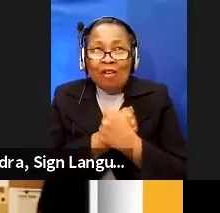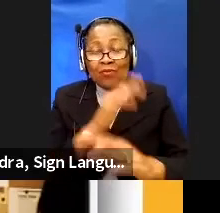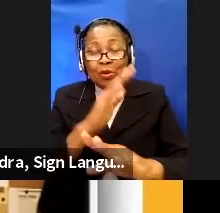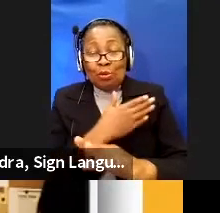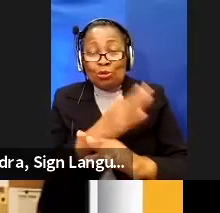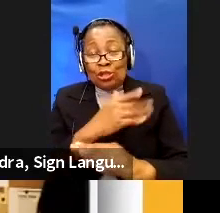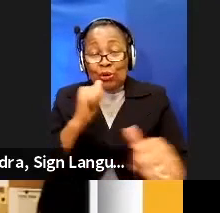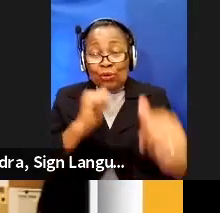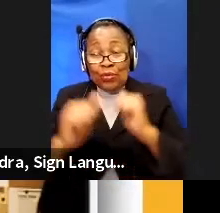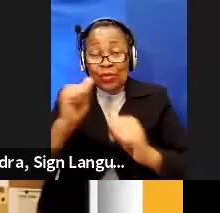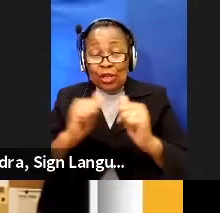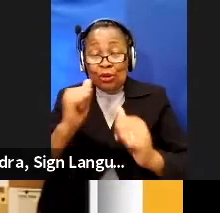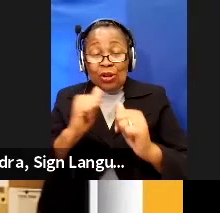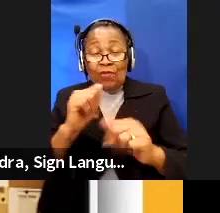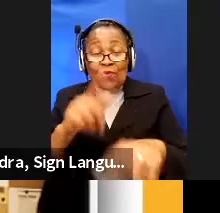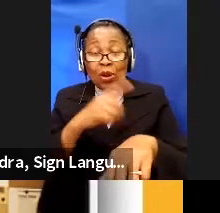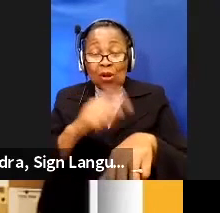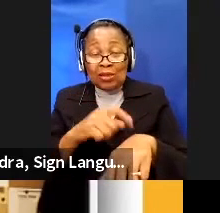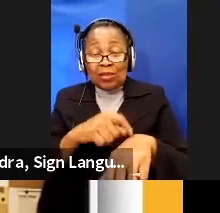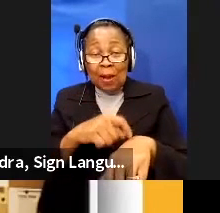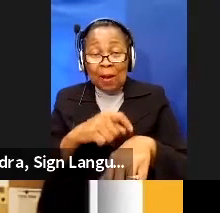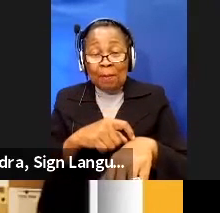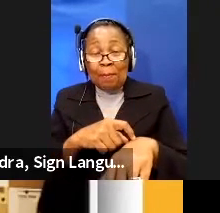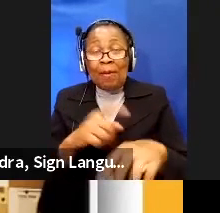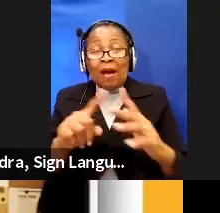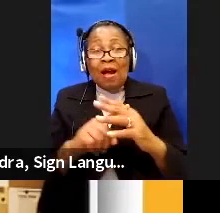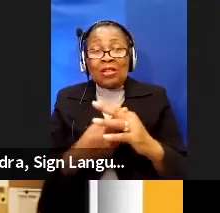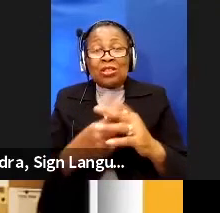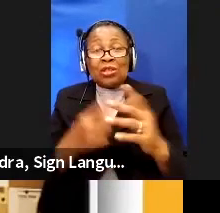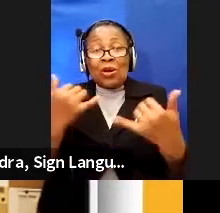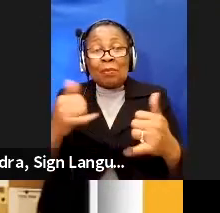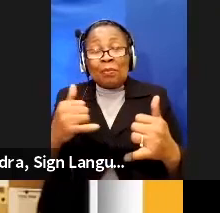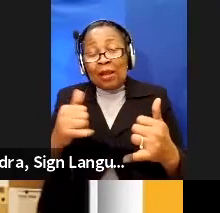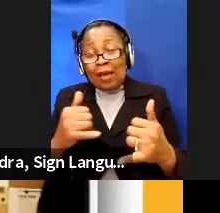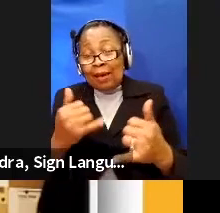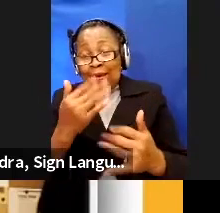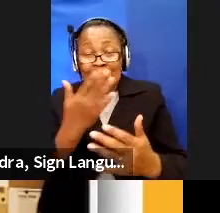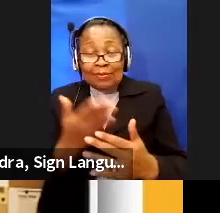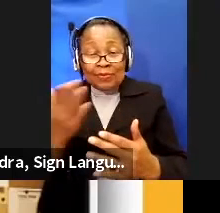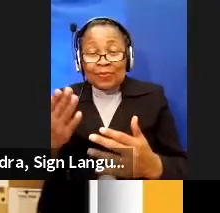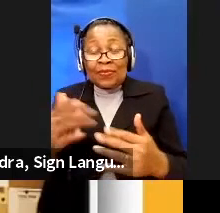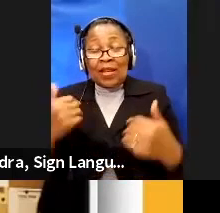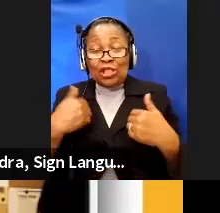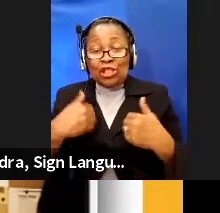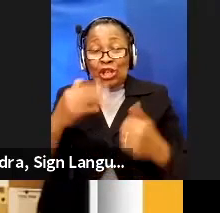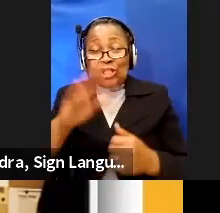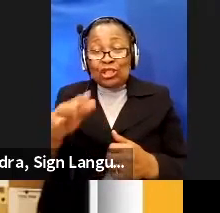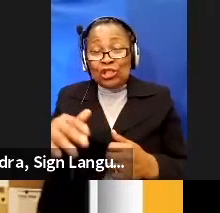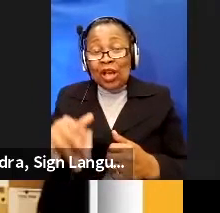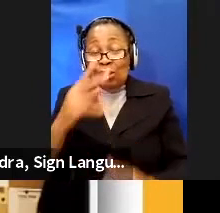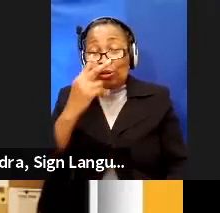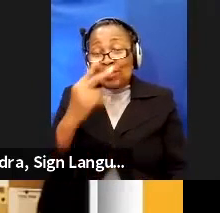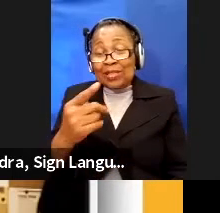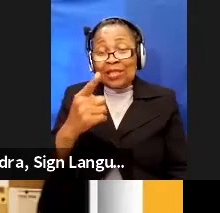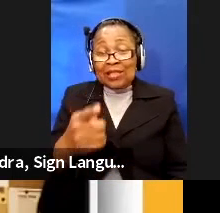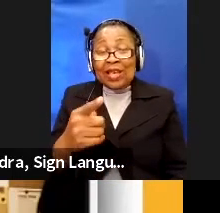long time. I started playing instruments as a young child. So on the left on the screen is a